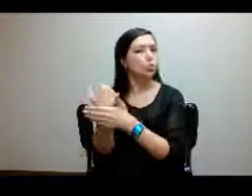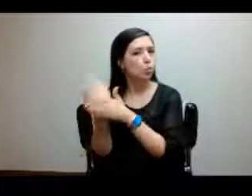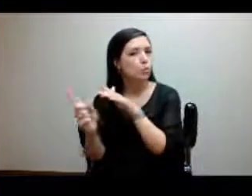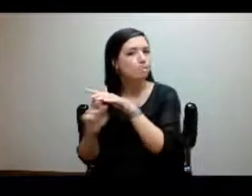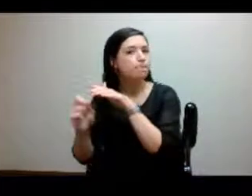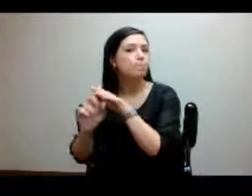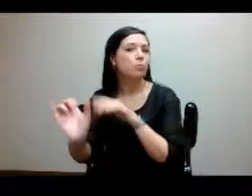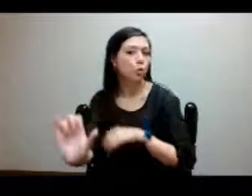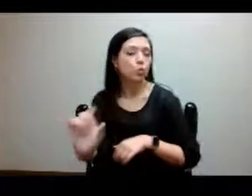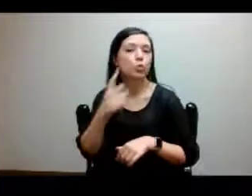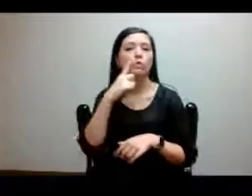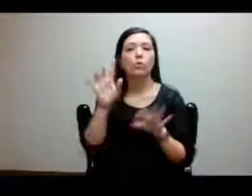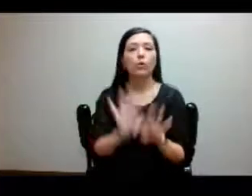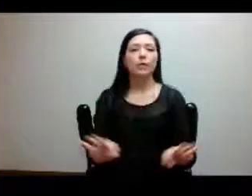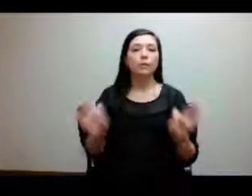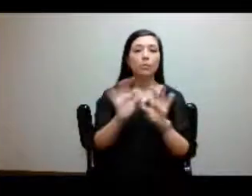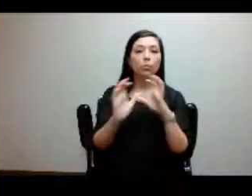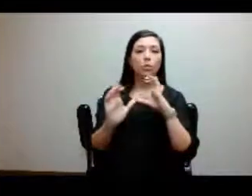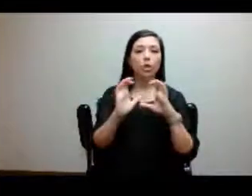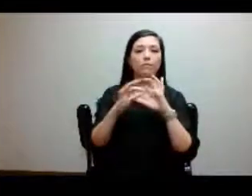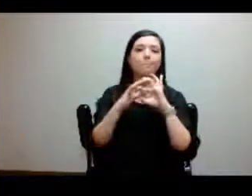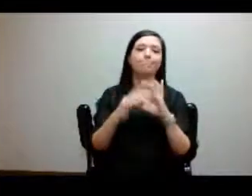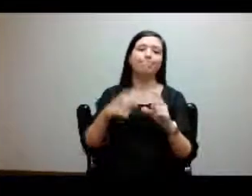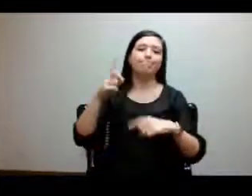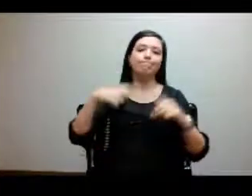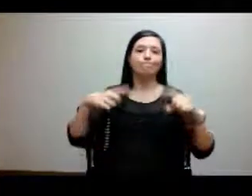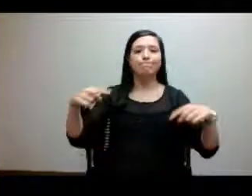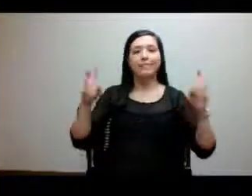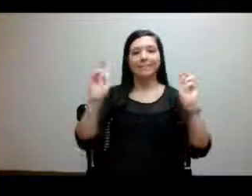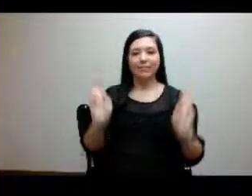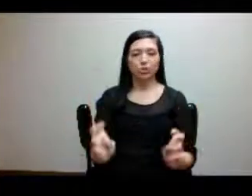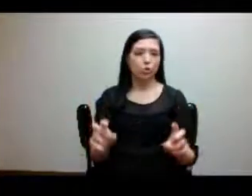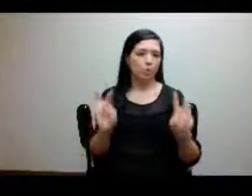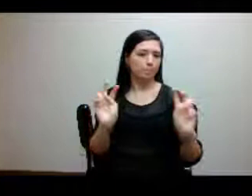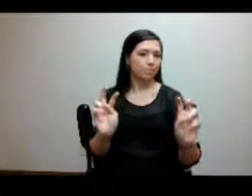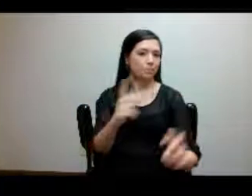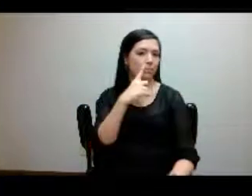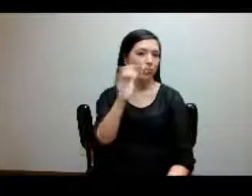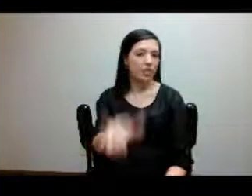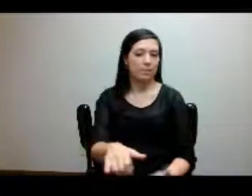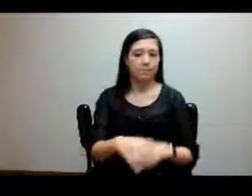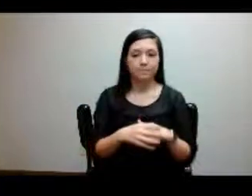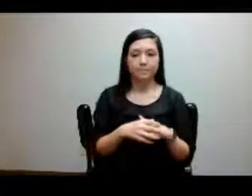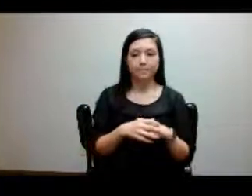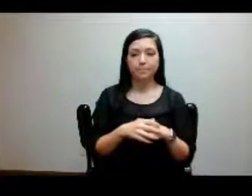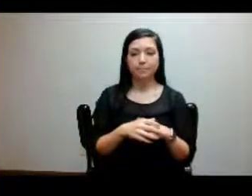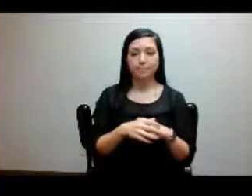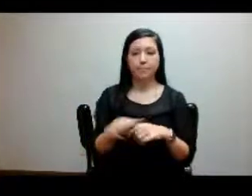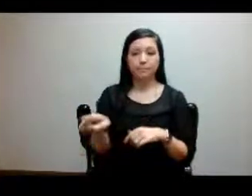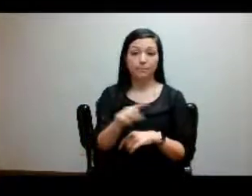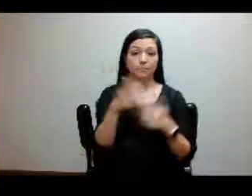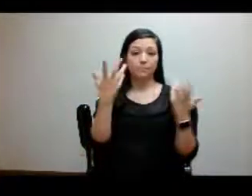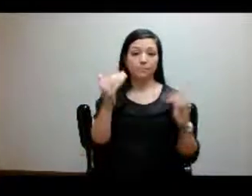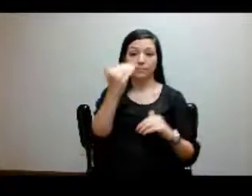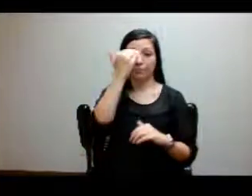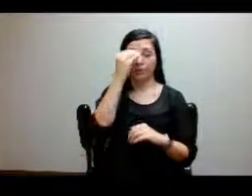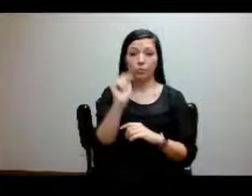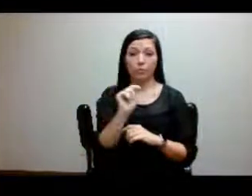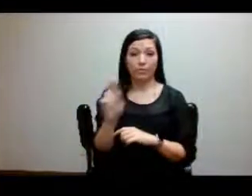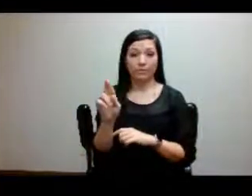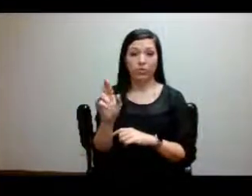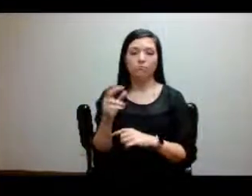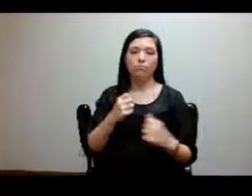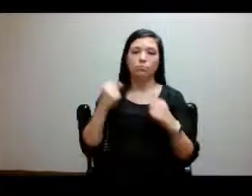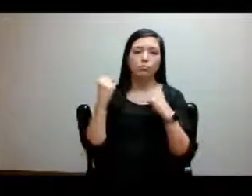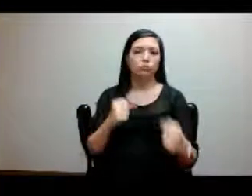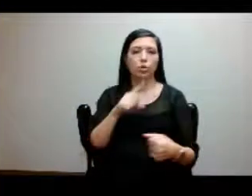important conversations around a variety of issues, so stay tuned for that. As you know, Trinity River has a strong